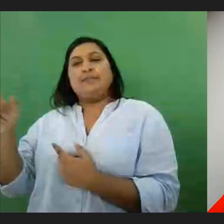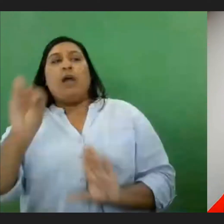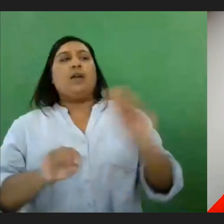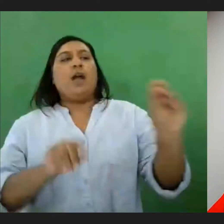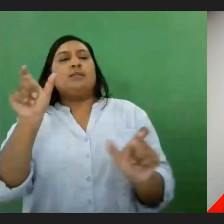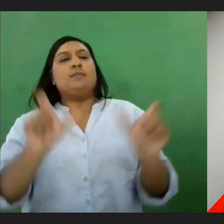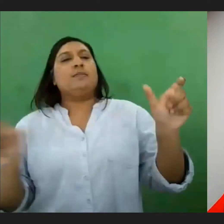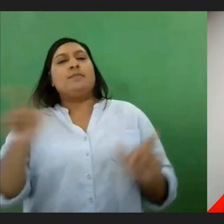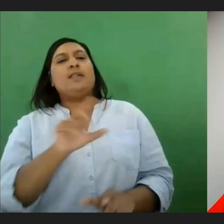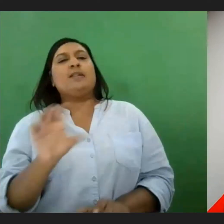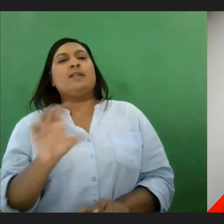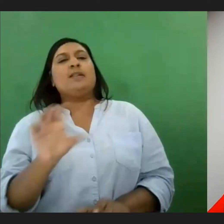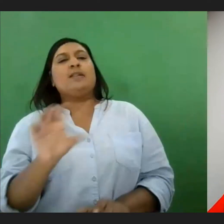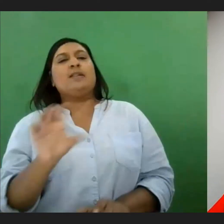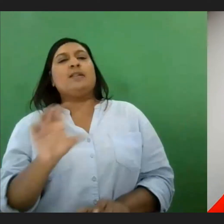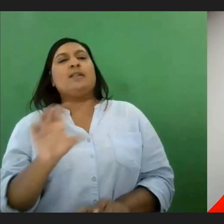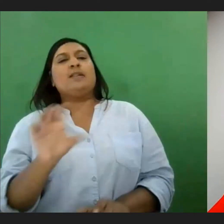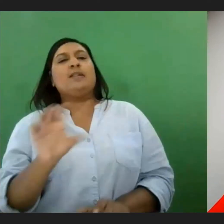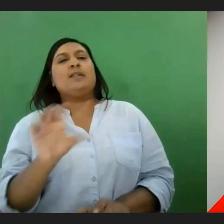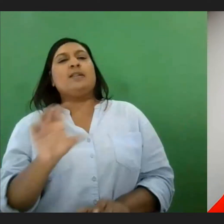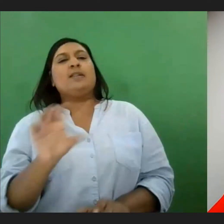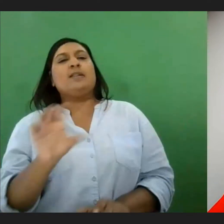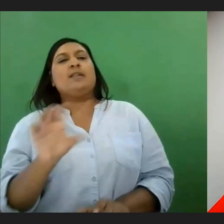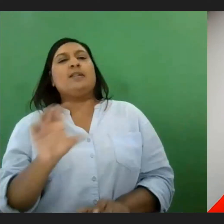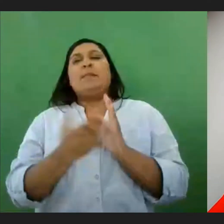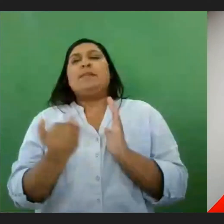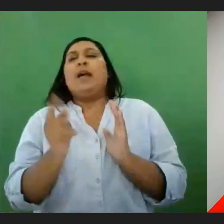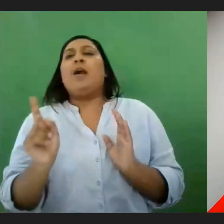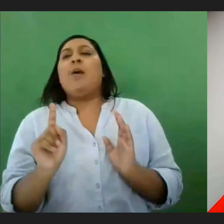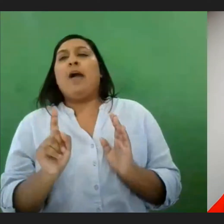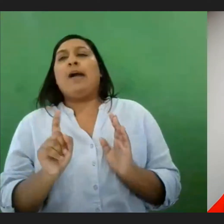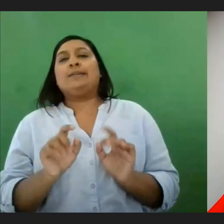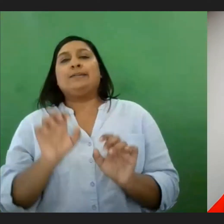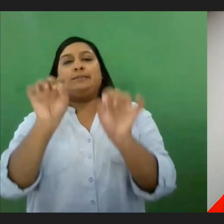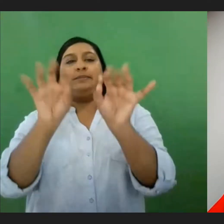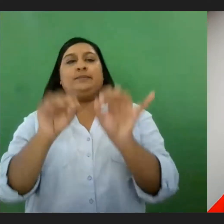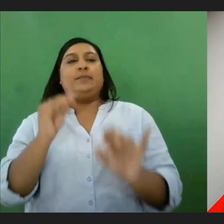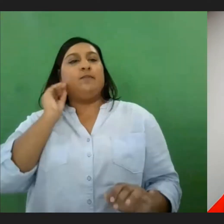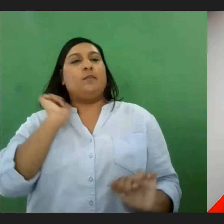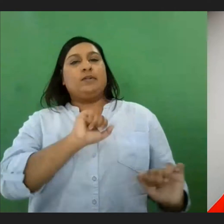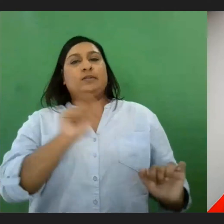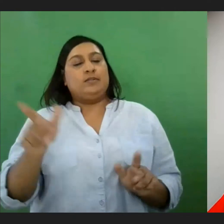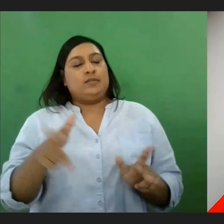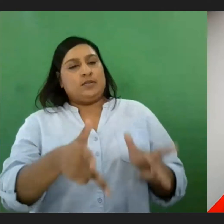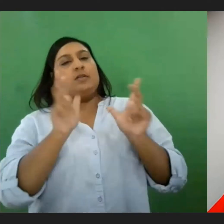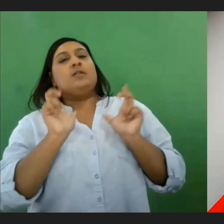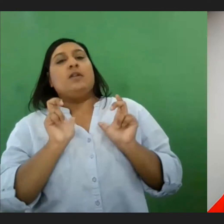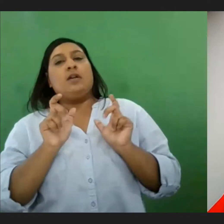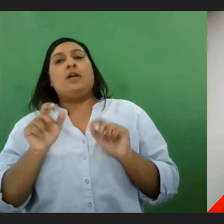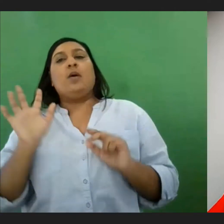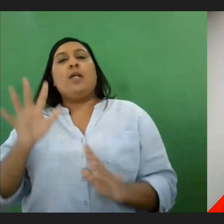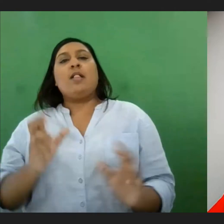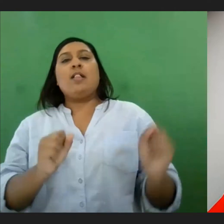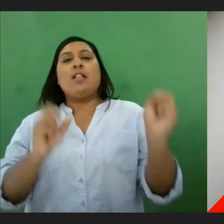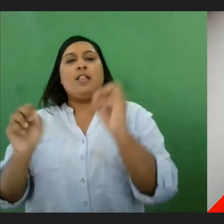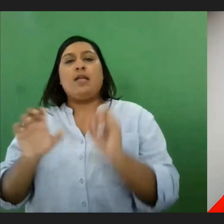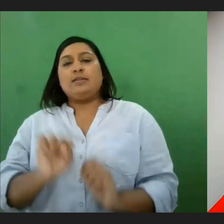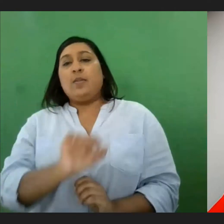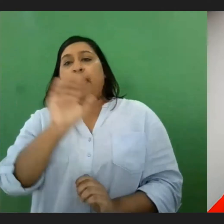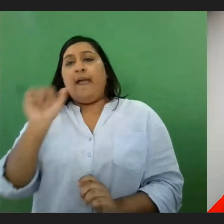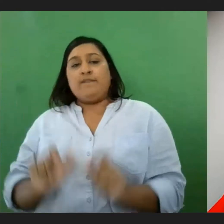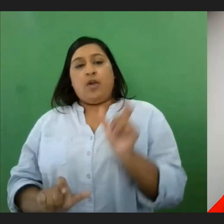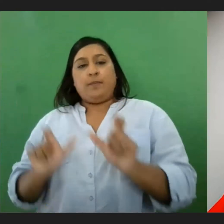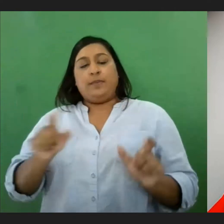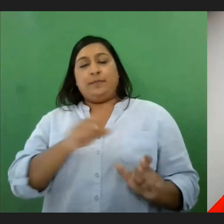Africa. Dr. Tim Hart will now share his presentation on South Africans with disabilities experience